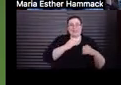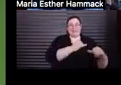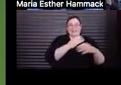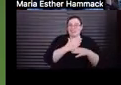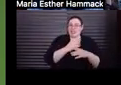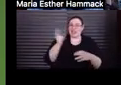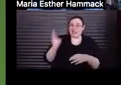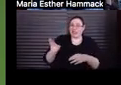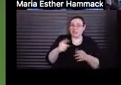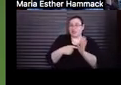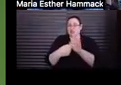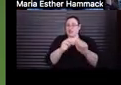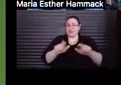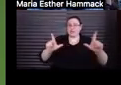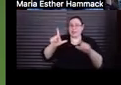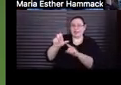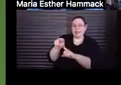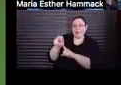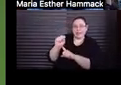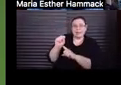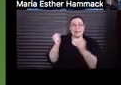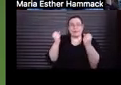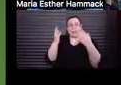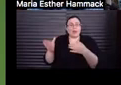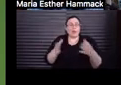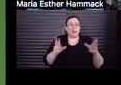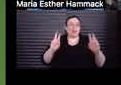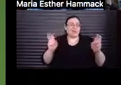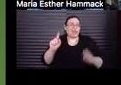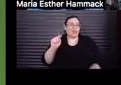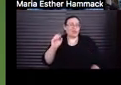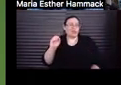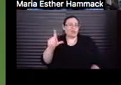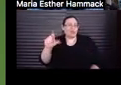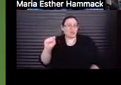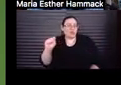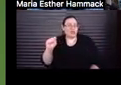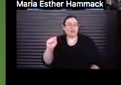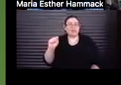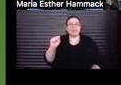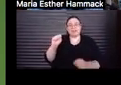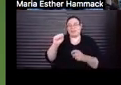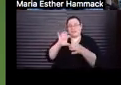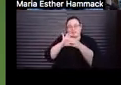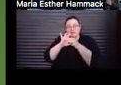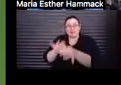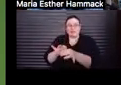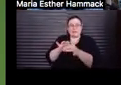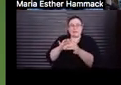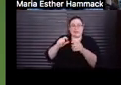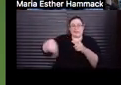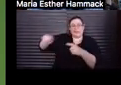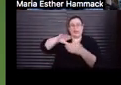lenses that are in many ways tools to fight the historical erasure of underrepresented communities